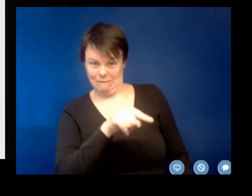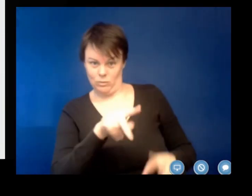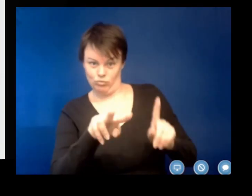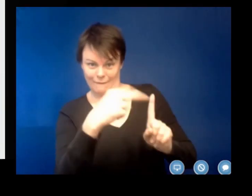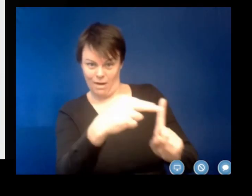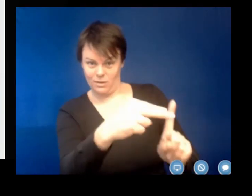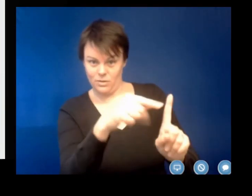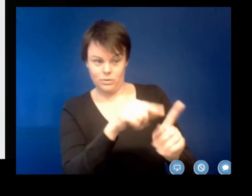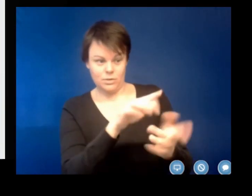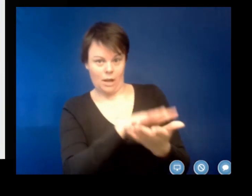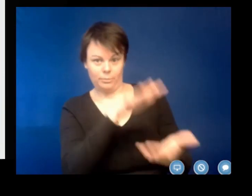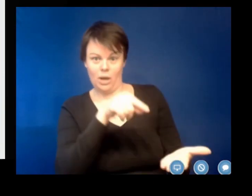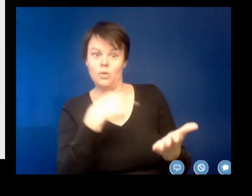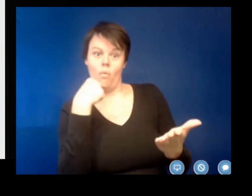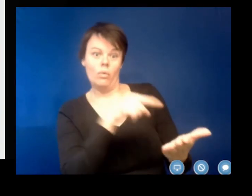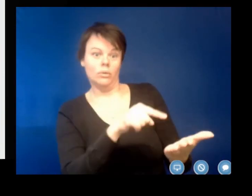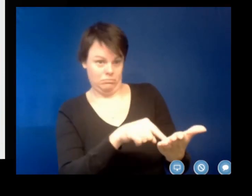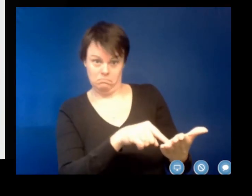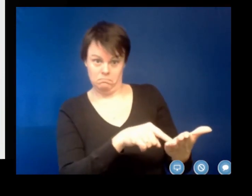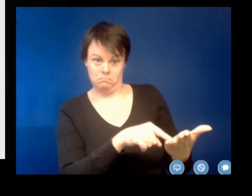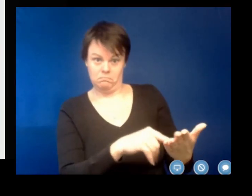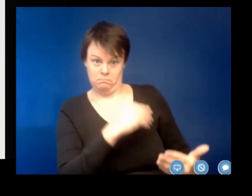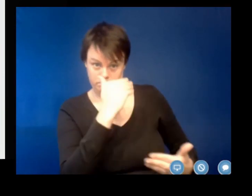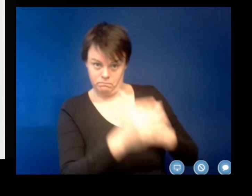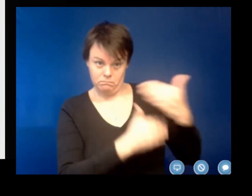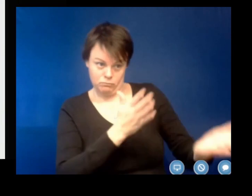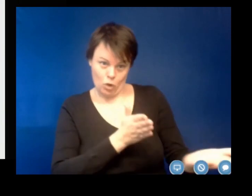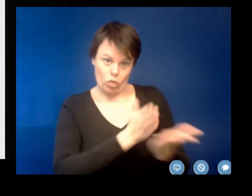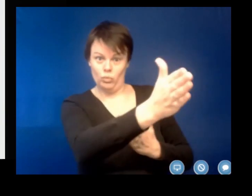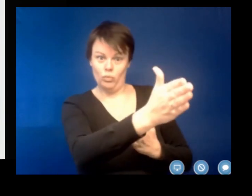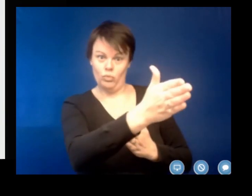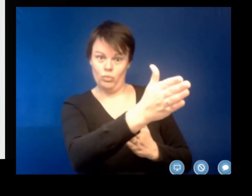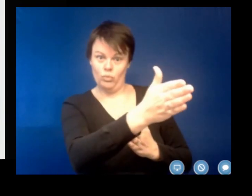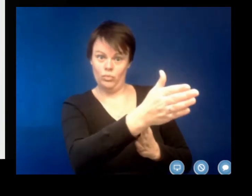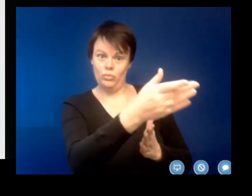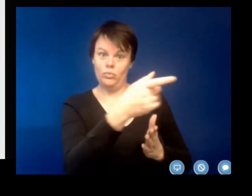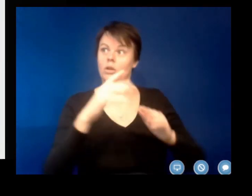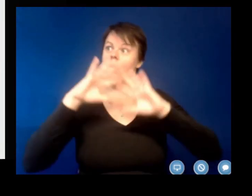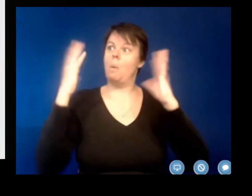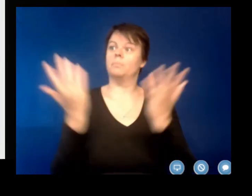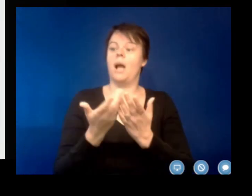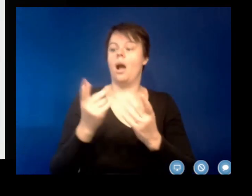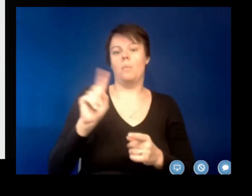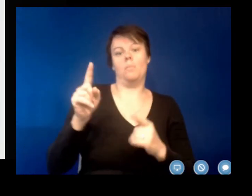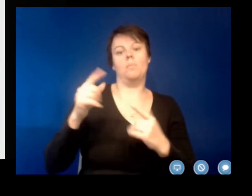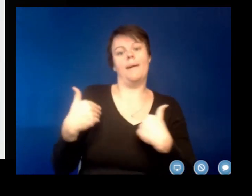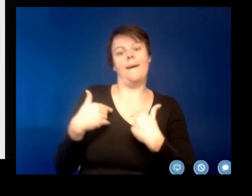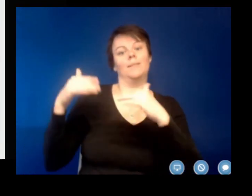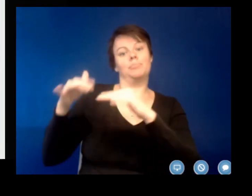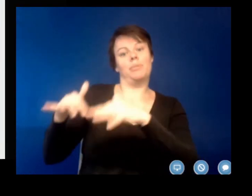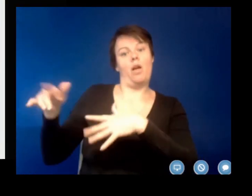for further studies and for further survey. We need, of course,